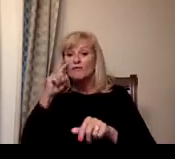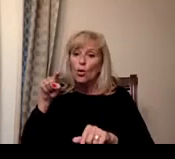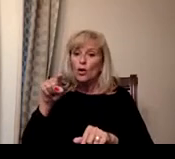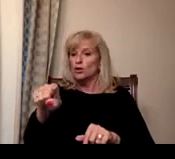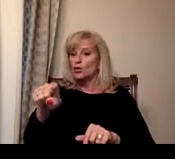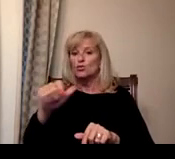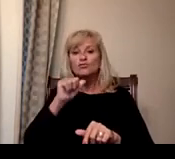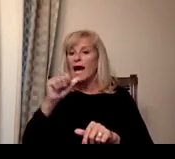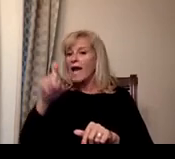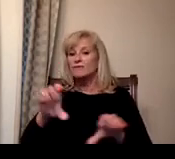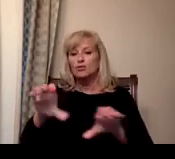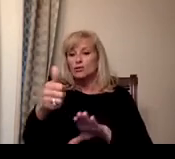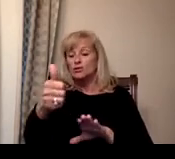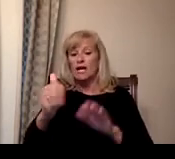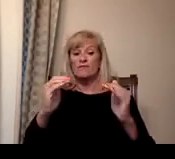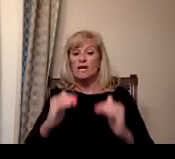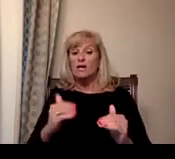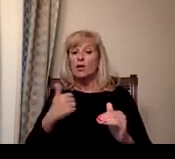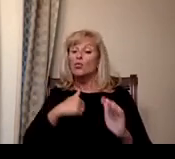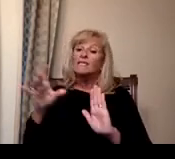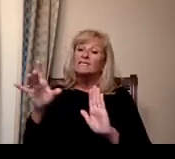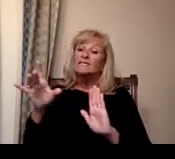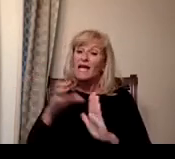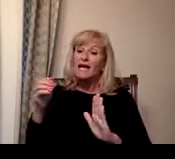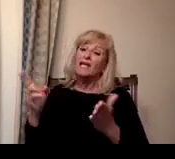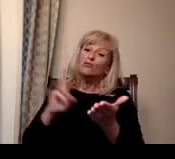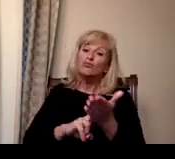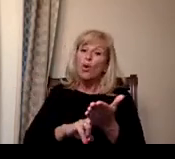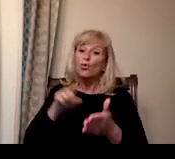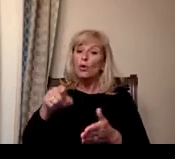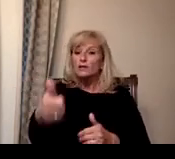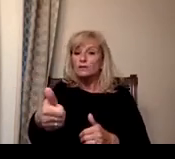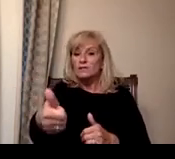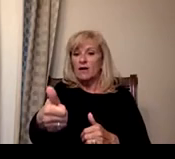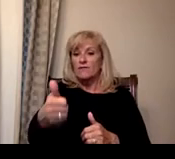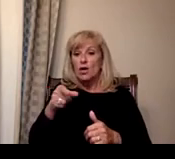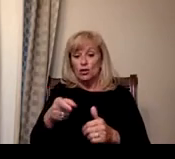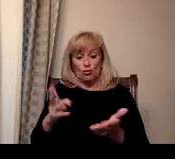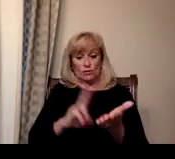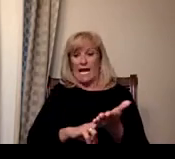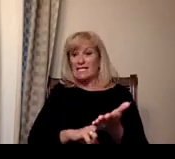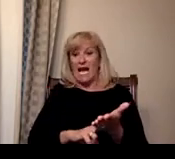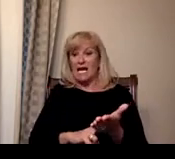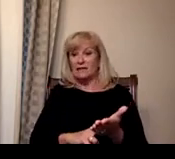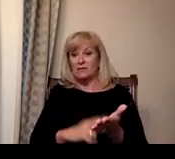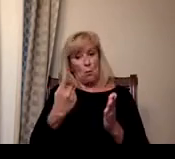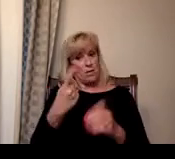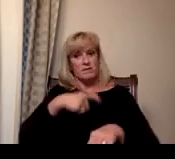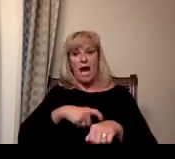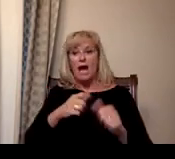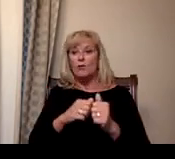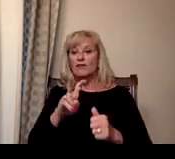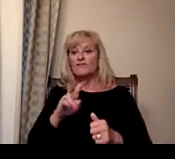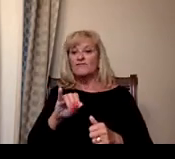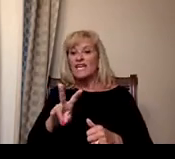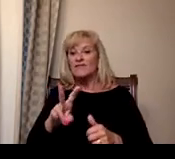We select and enroll you, so the process is automatic. You enroll once with Vive, and from then on, we take care